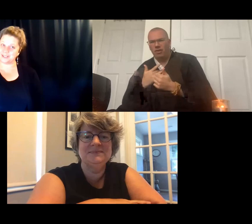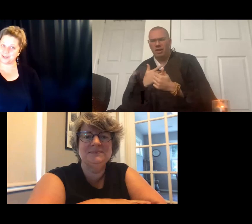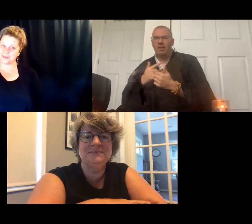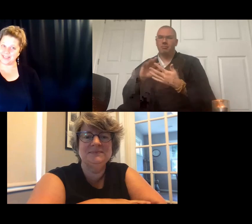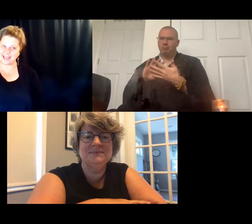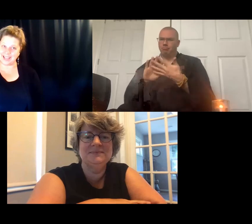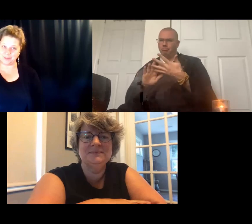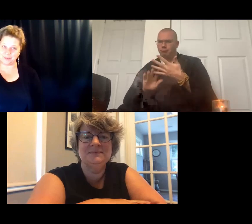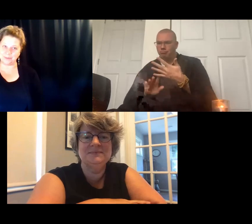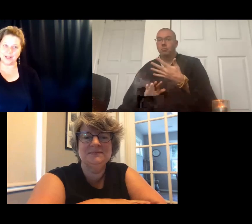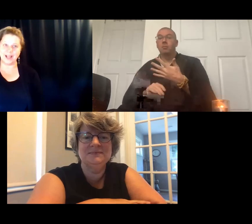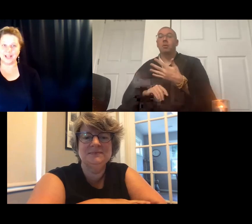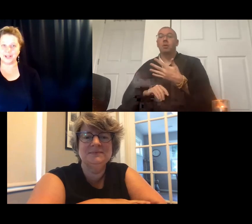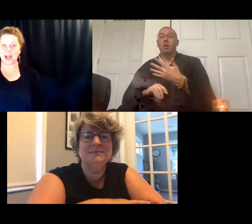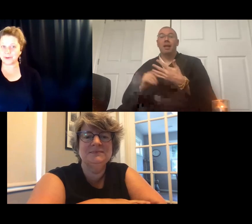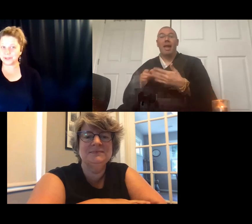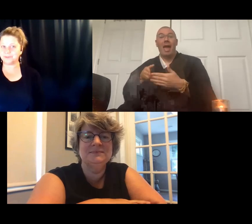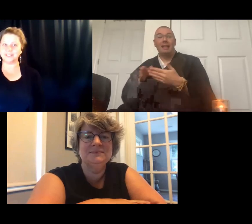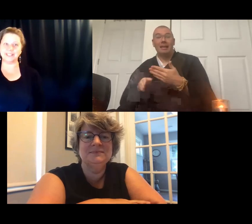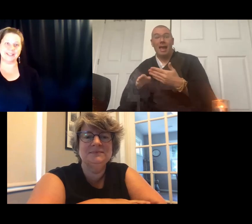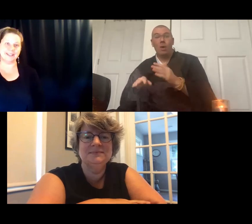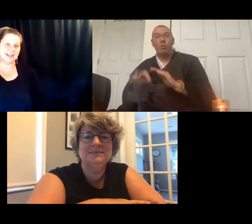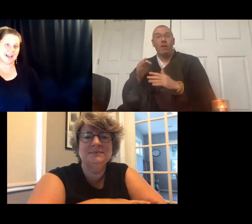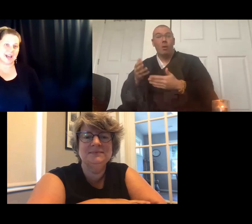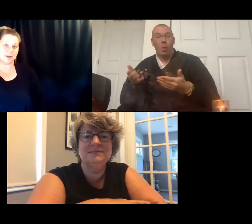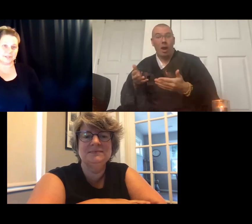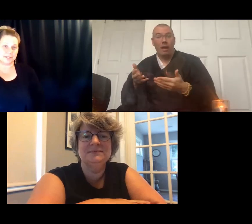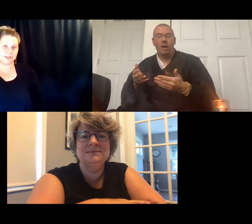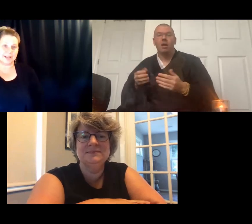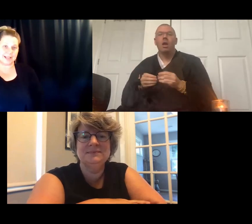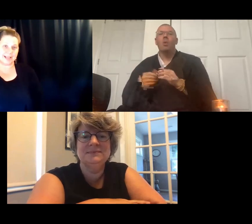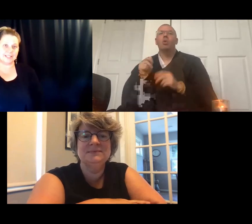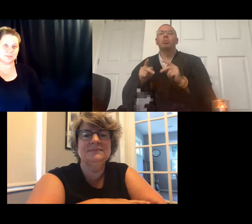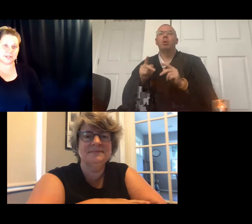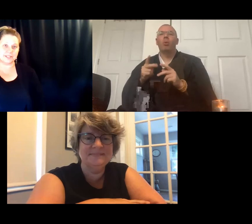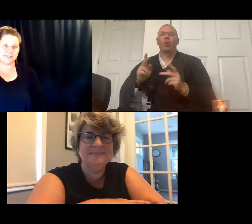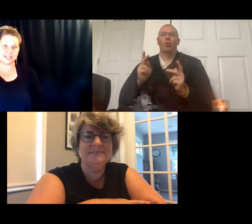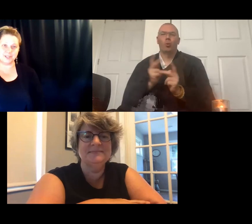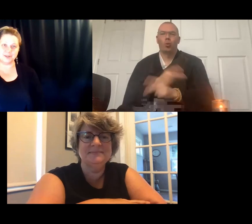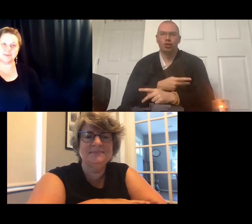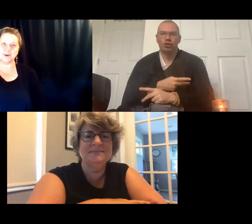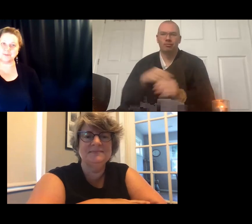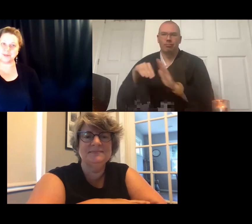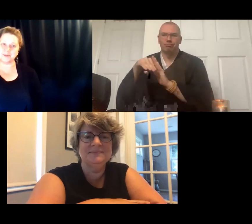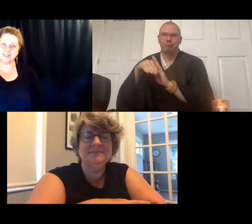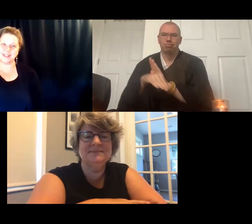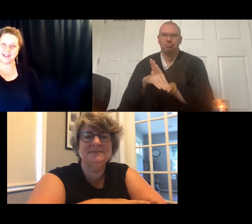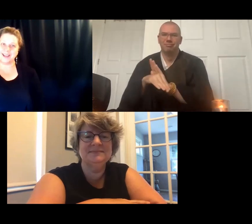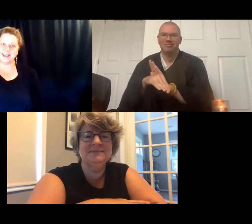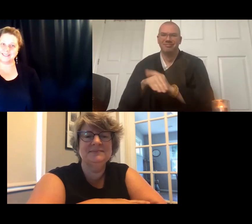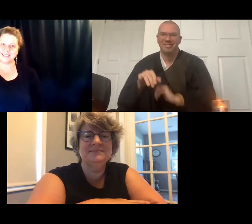repeated the survey that I gave the people. How are you feeling? How is your anxiety and depression affecting you? And most